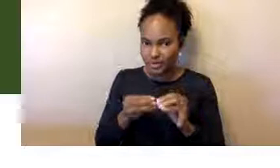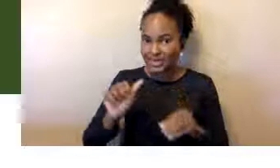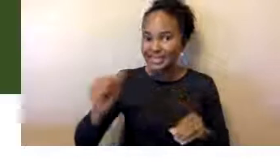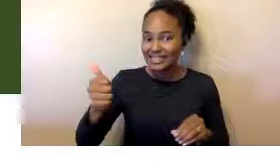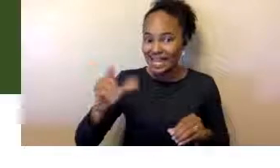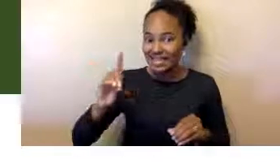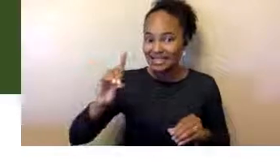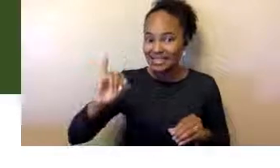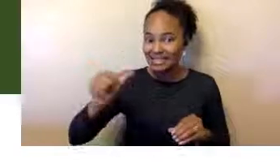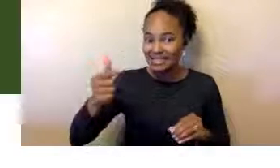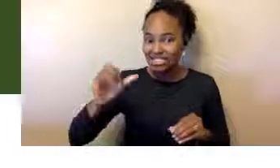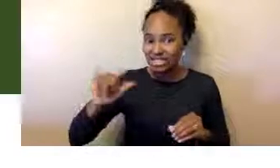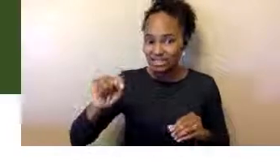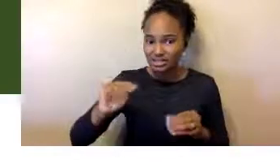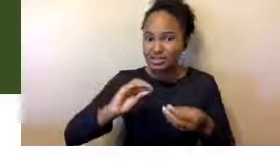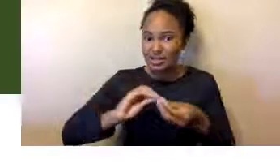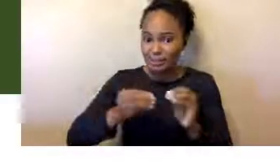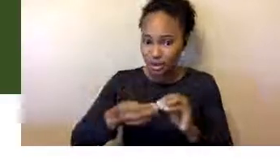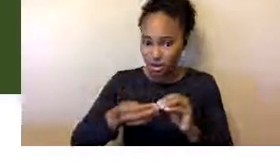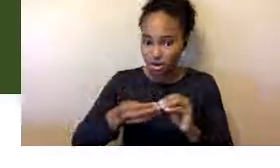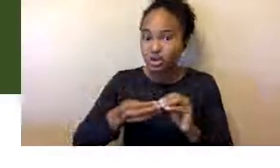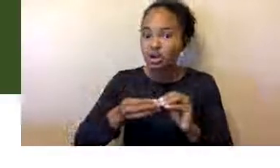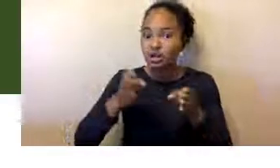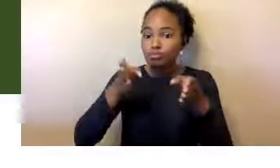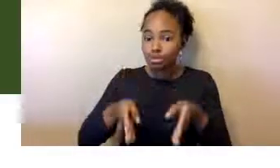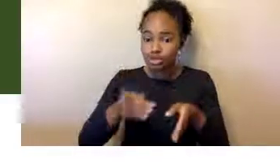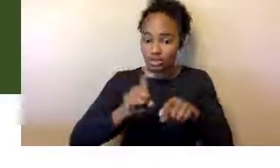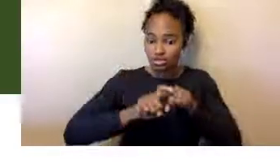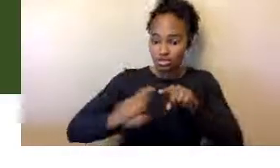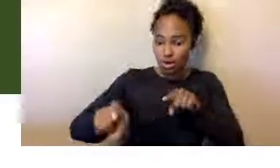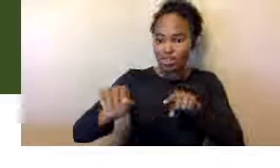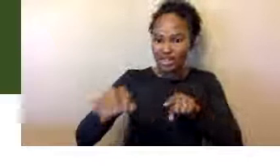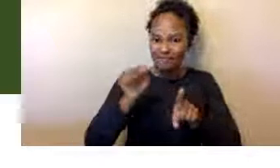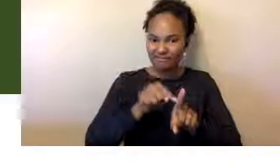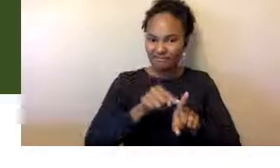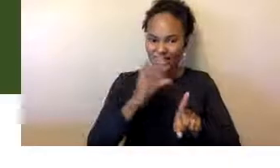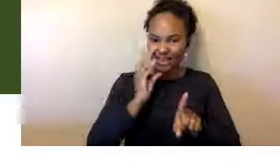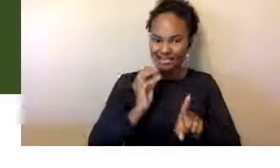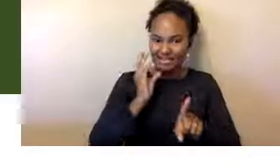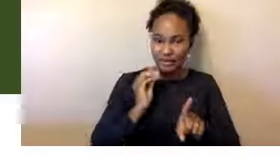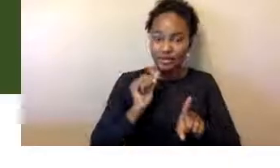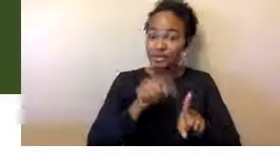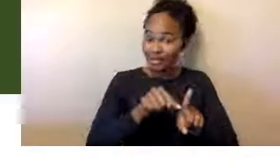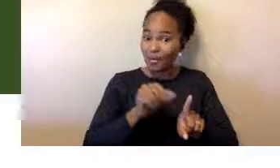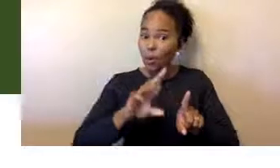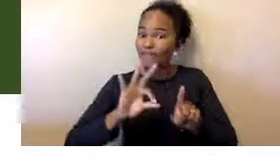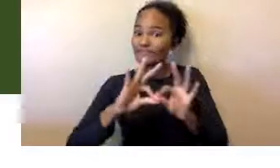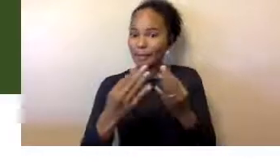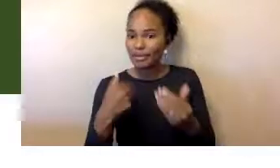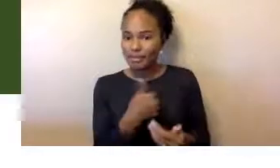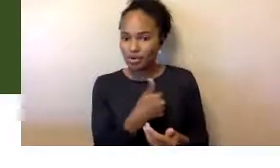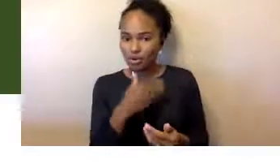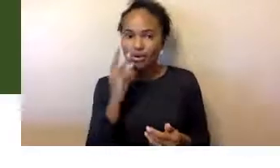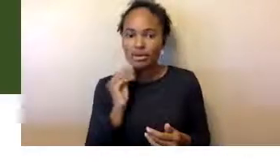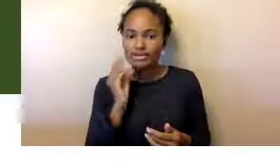individual can call if they're experiencing a mental health crisis or their family member is. But there's not